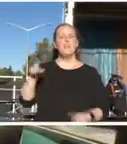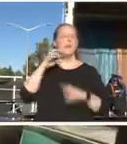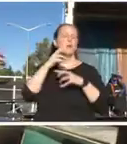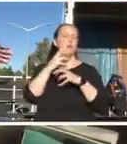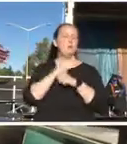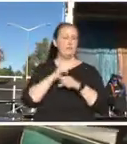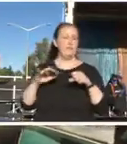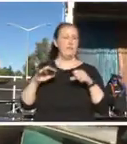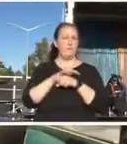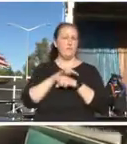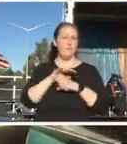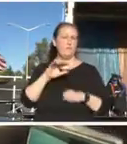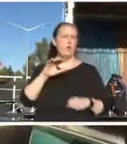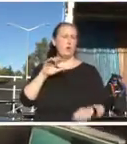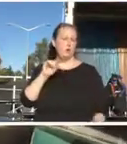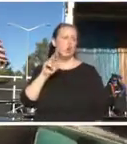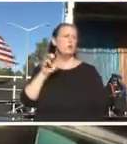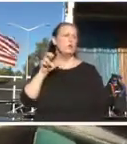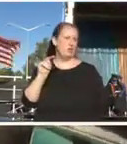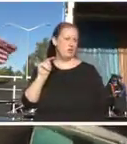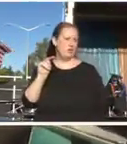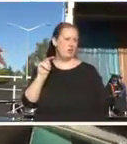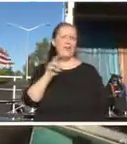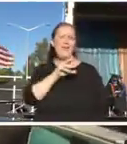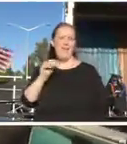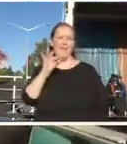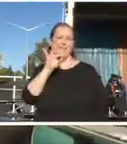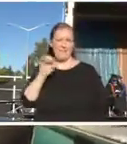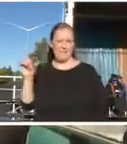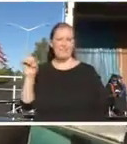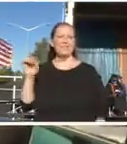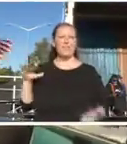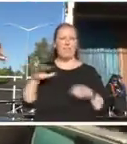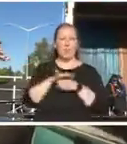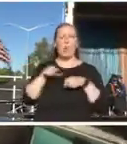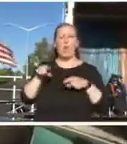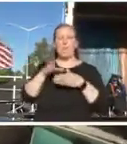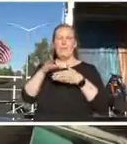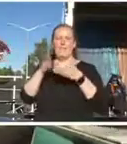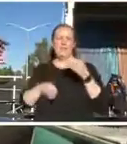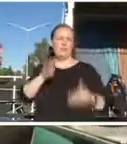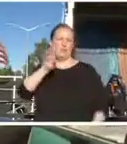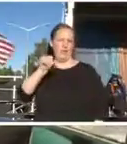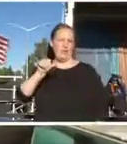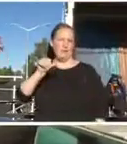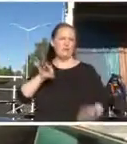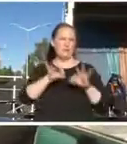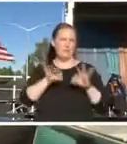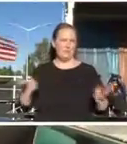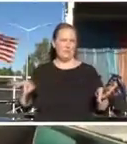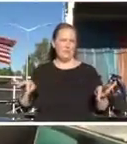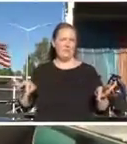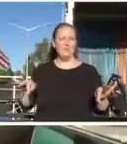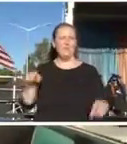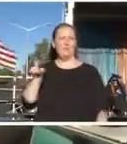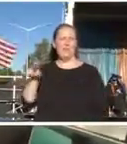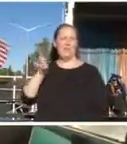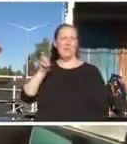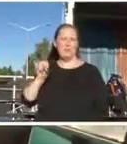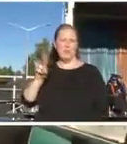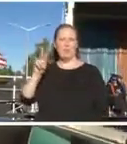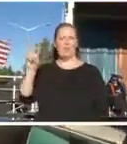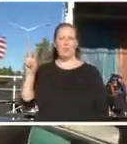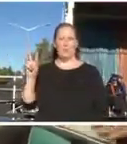receive a full tuition, they will receive full tuition and fees while they finish their bachelor's degree at WSU